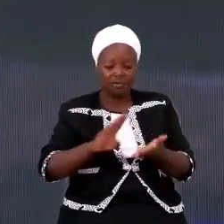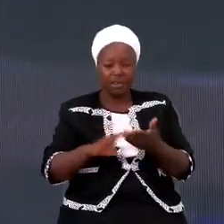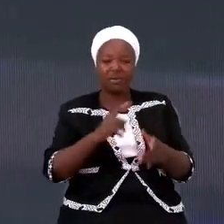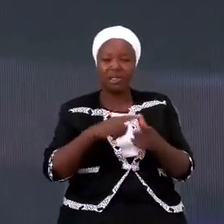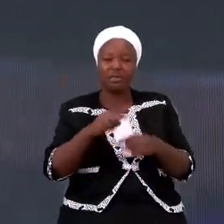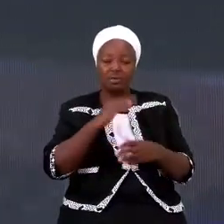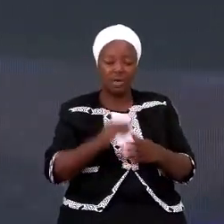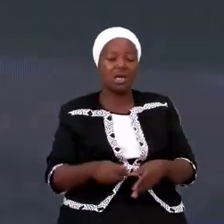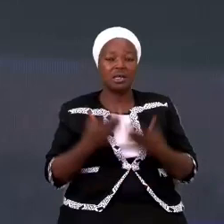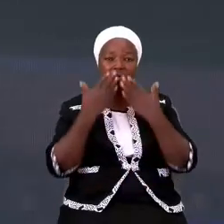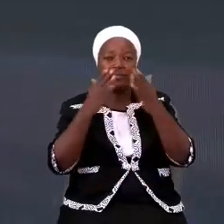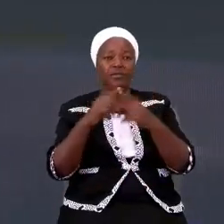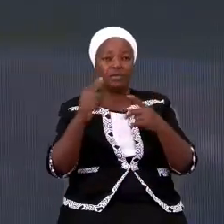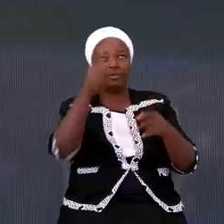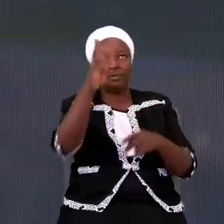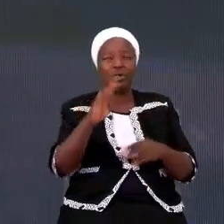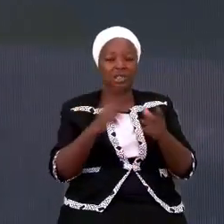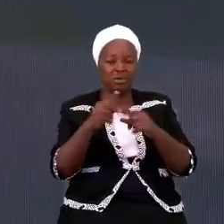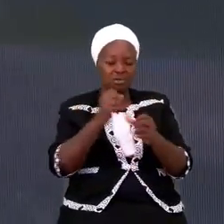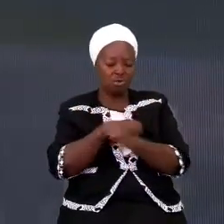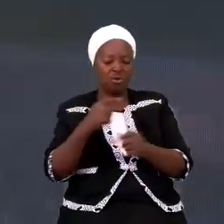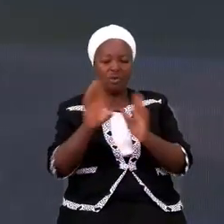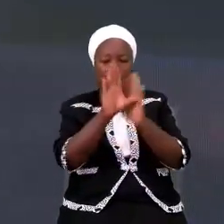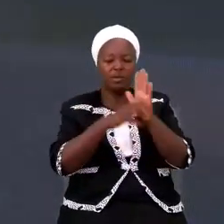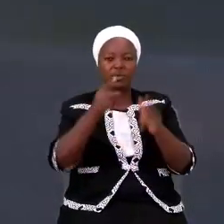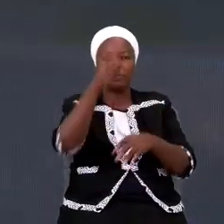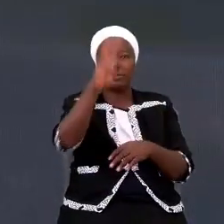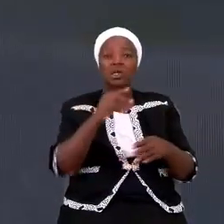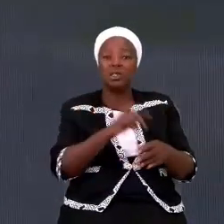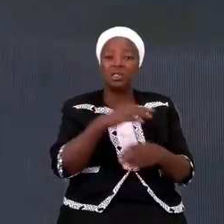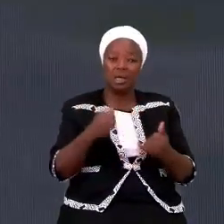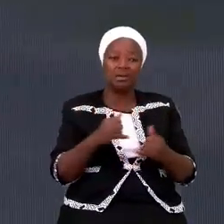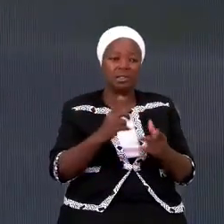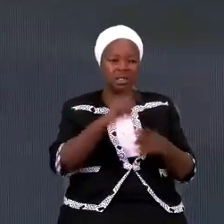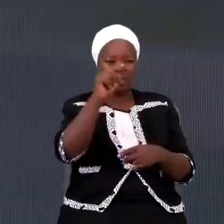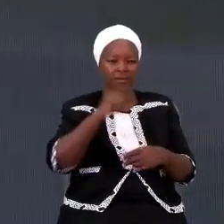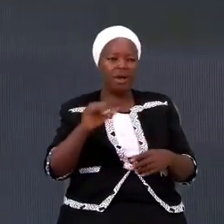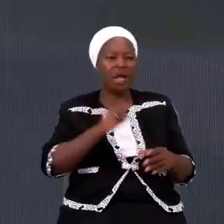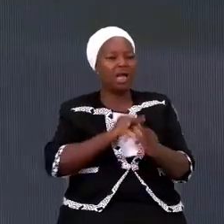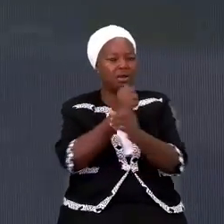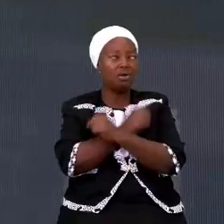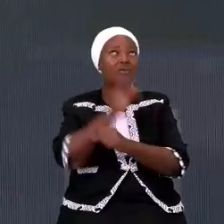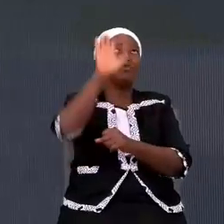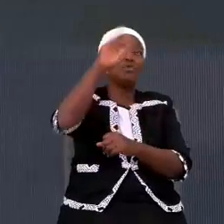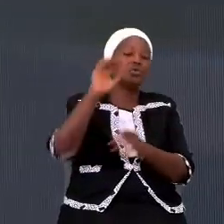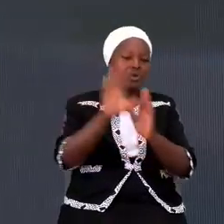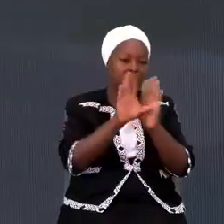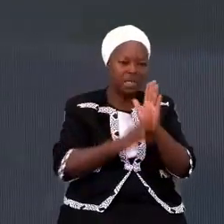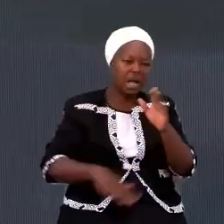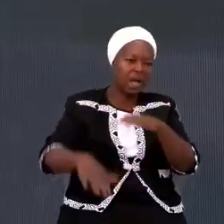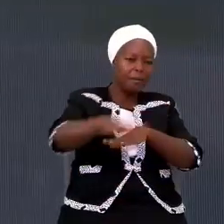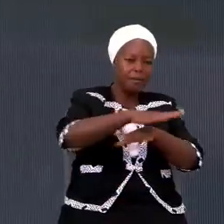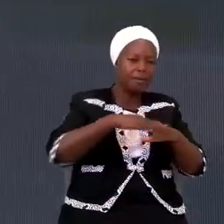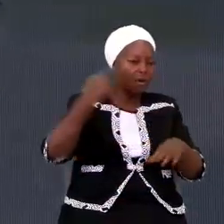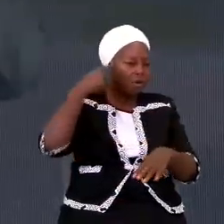thy commandments above gold, yea, above fine gold. Look at verse